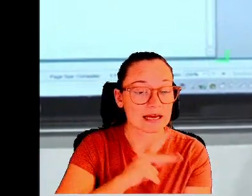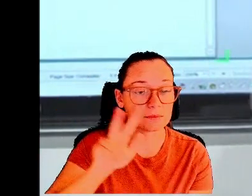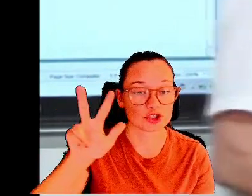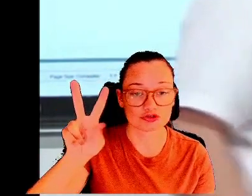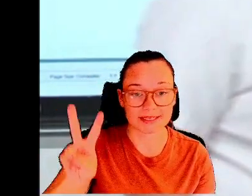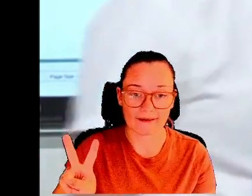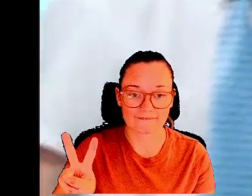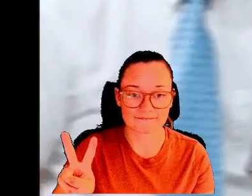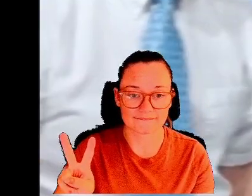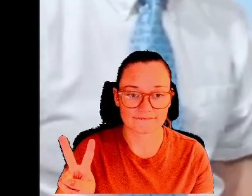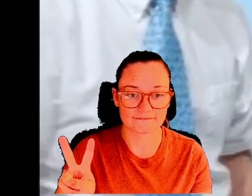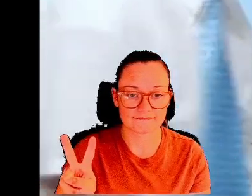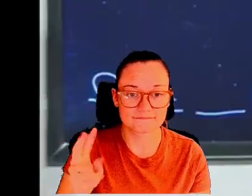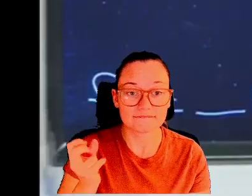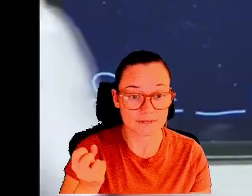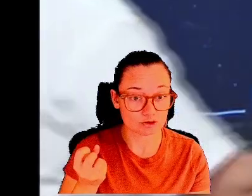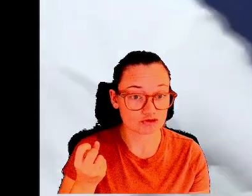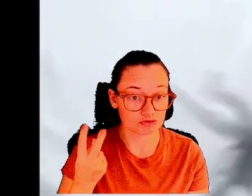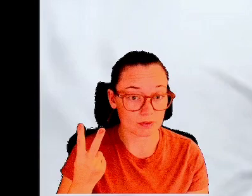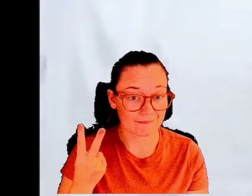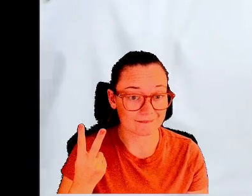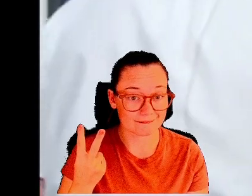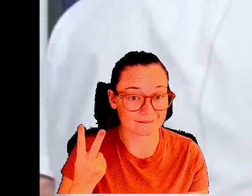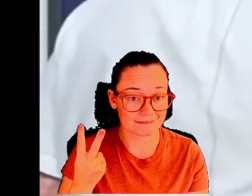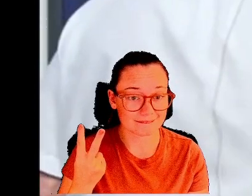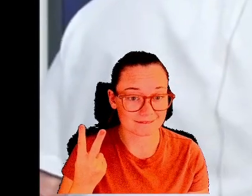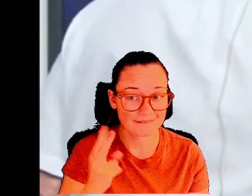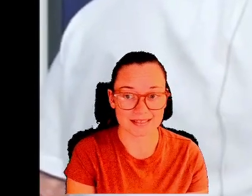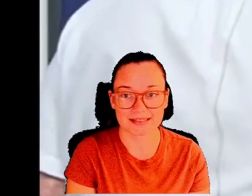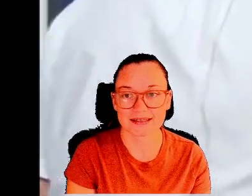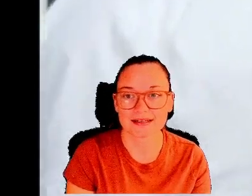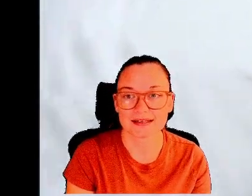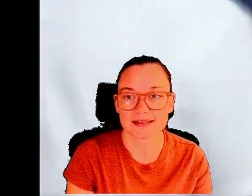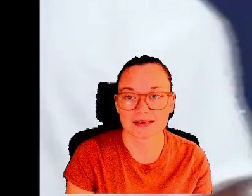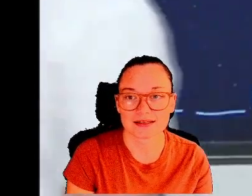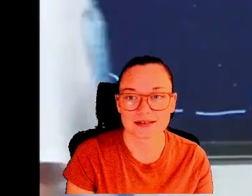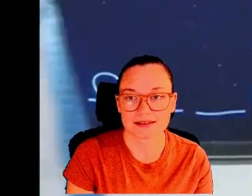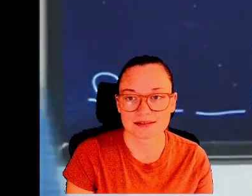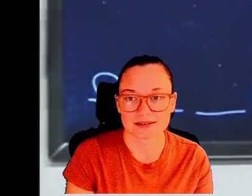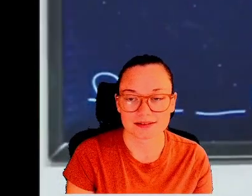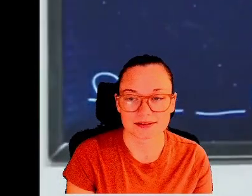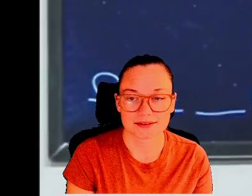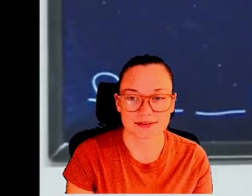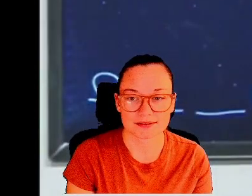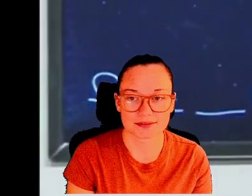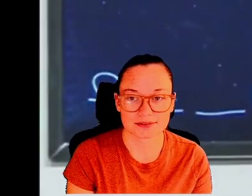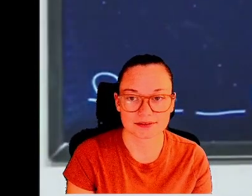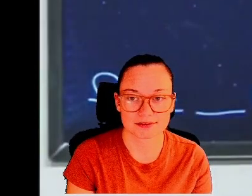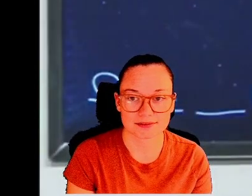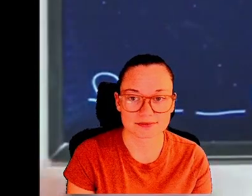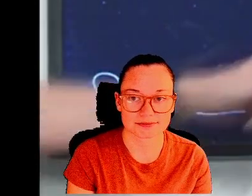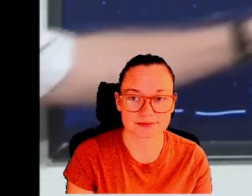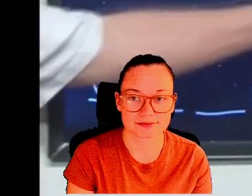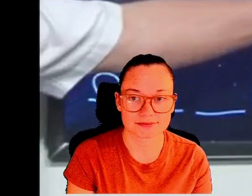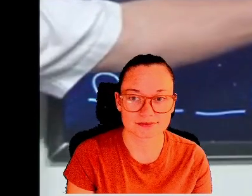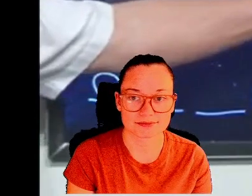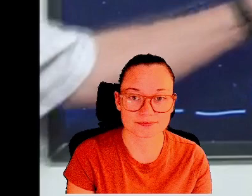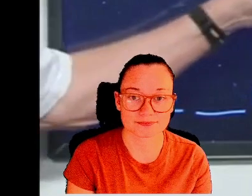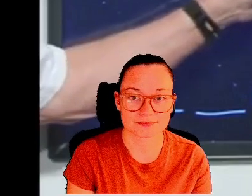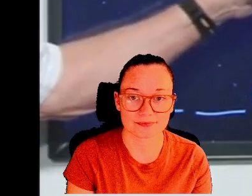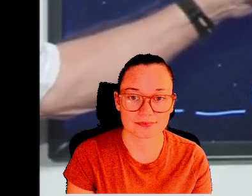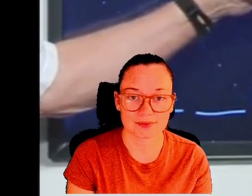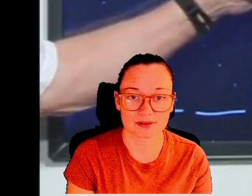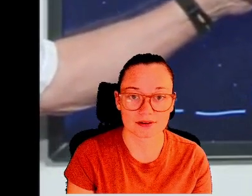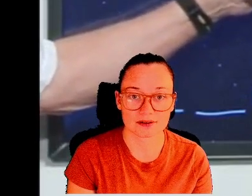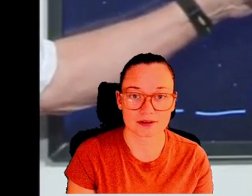12. You get 12. Because 2 goes into 8 4 times, and 3 times 4 is 12. So when